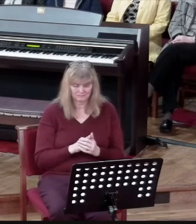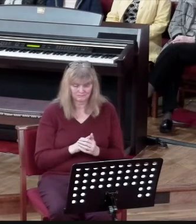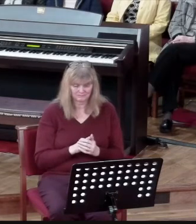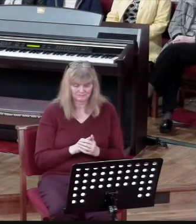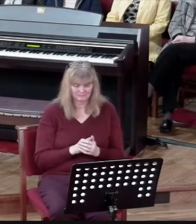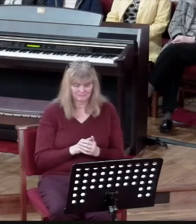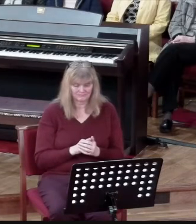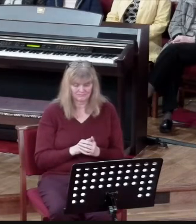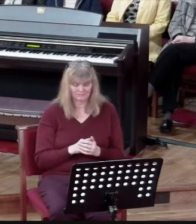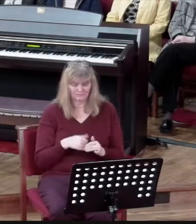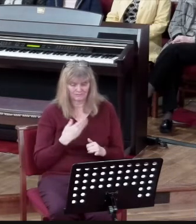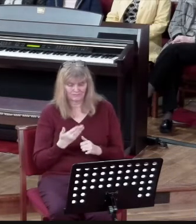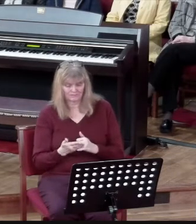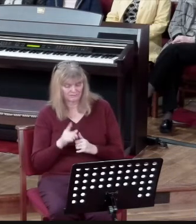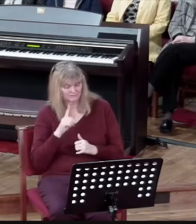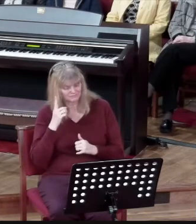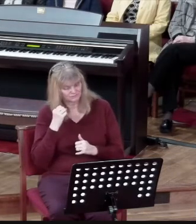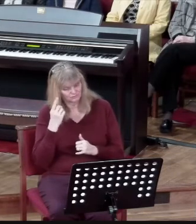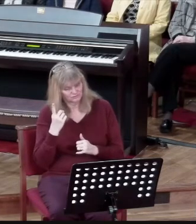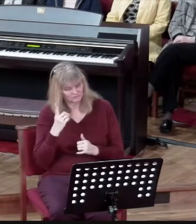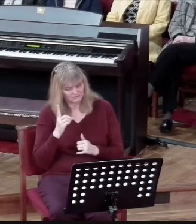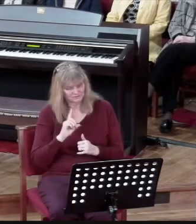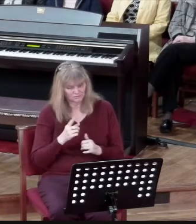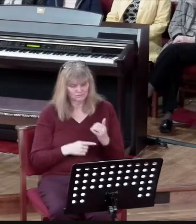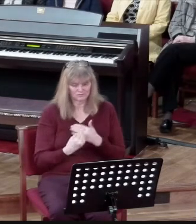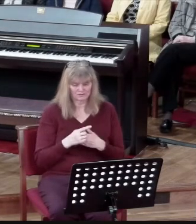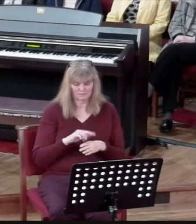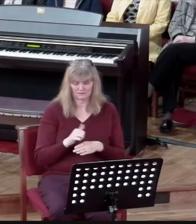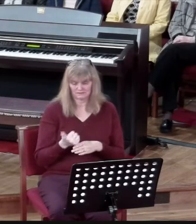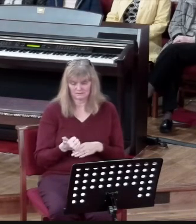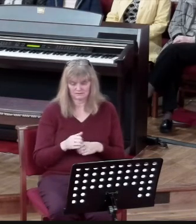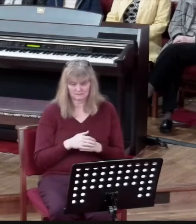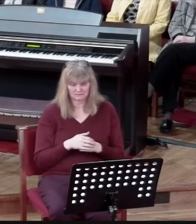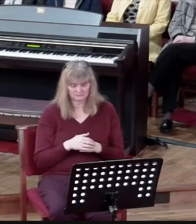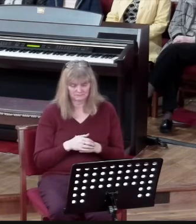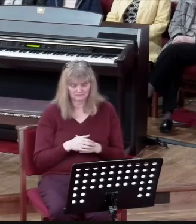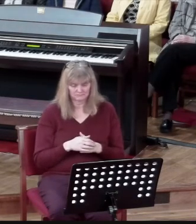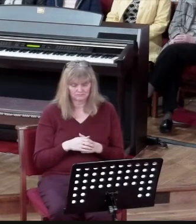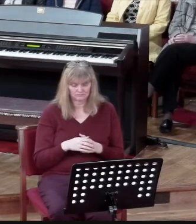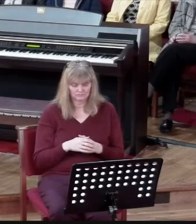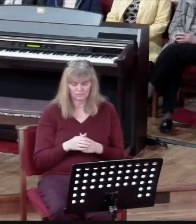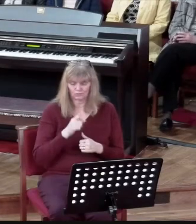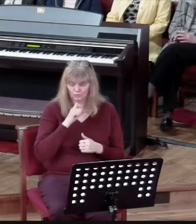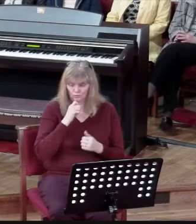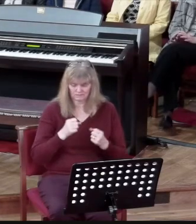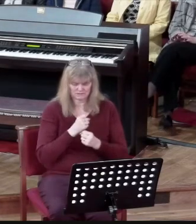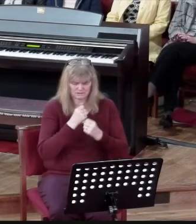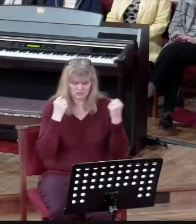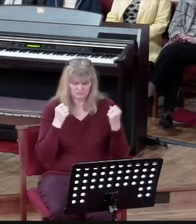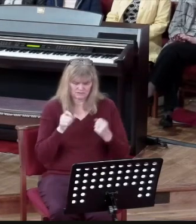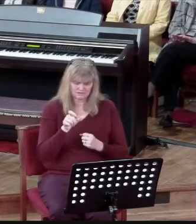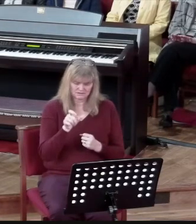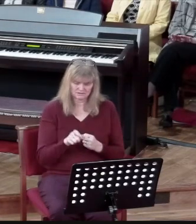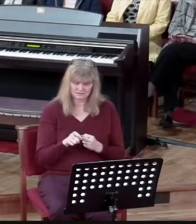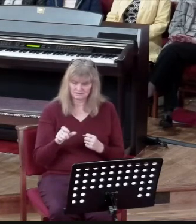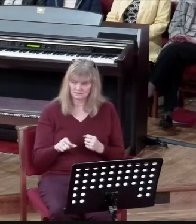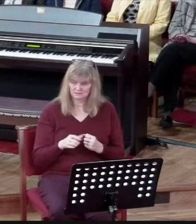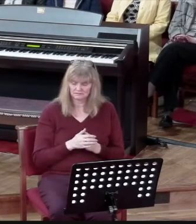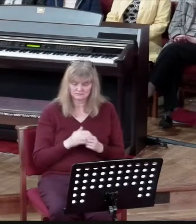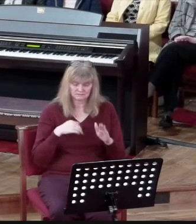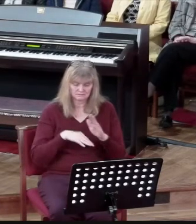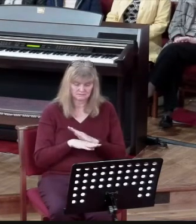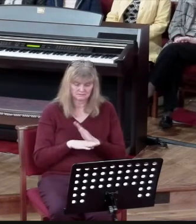continually arguing. Remember, they wanted to decide Jesus to tell them who was the greatest. These are the kind of people